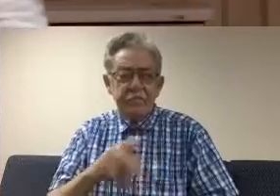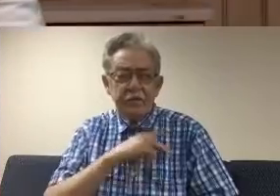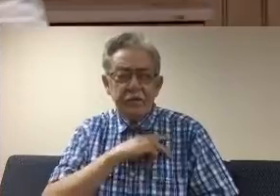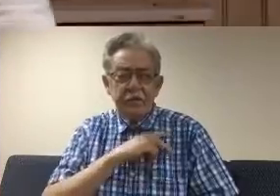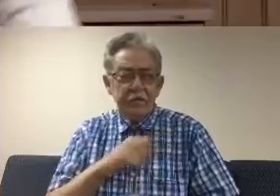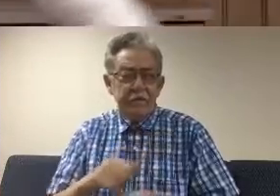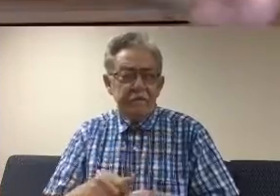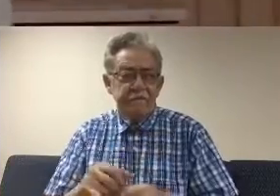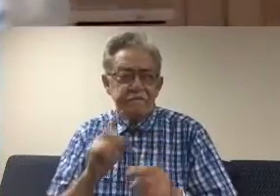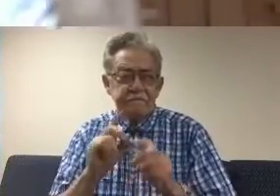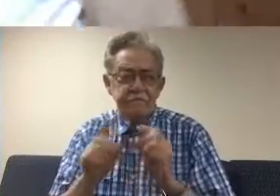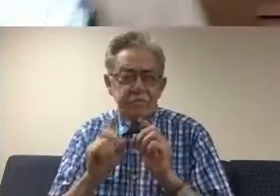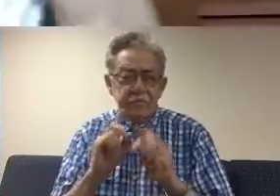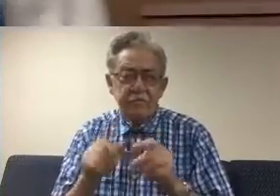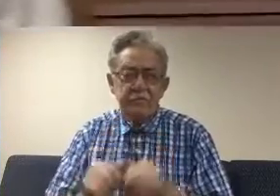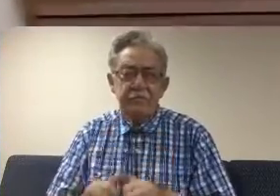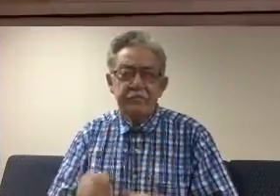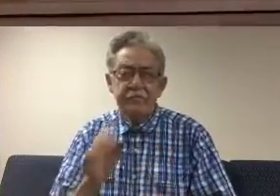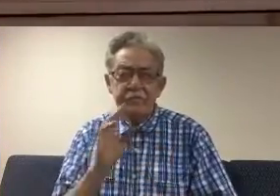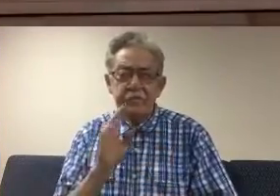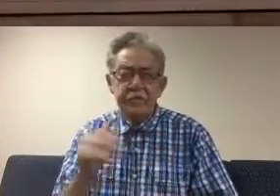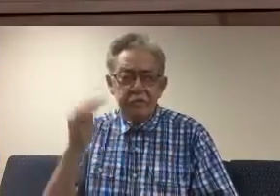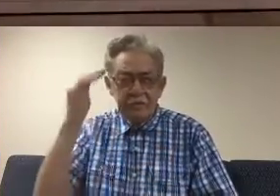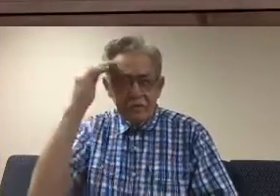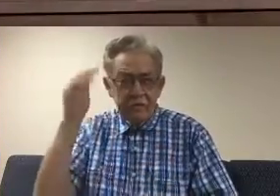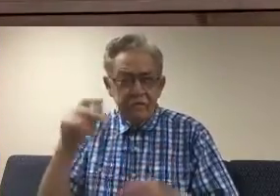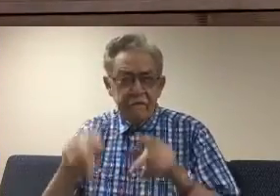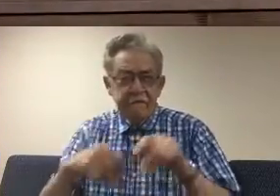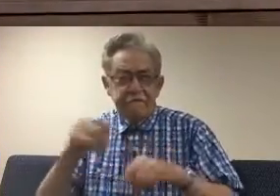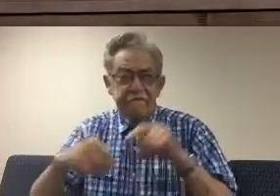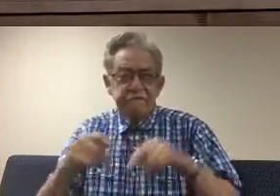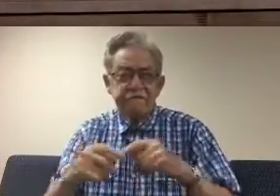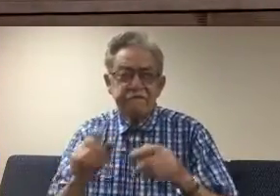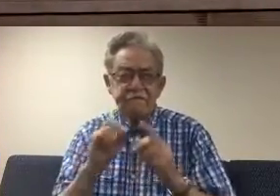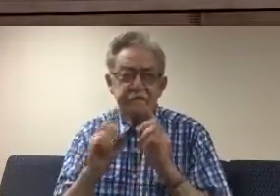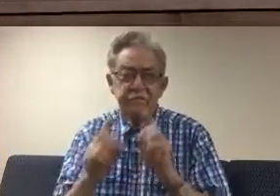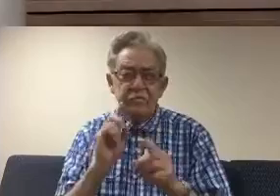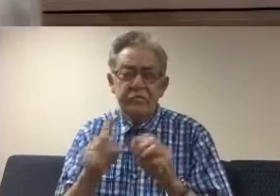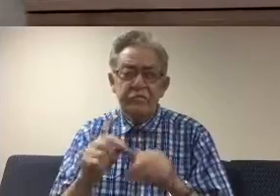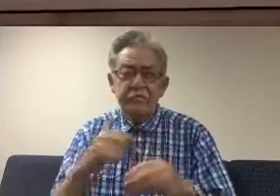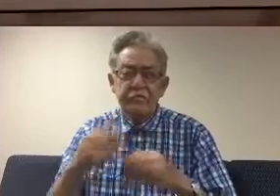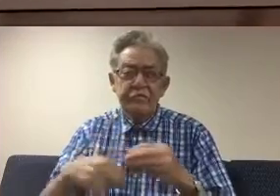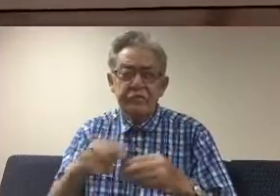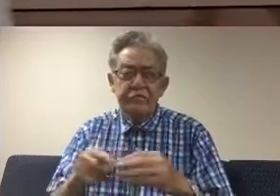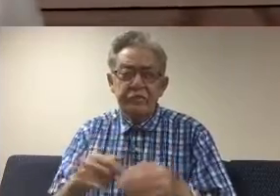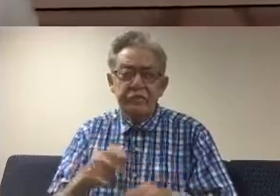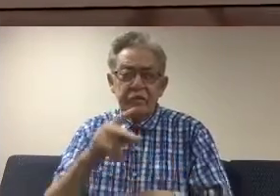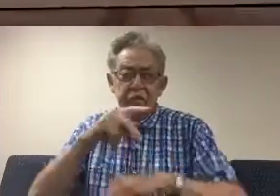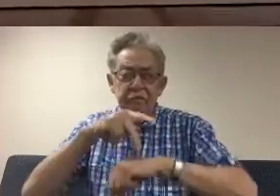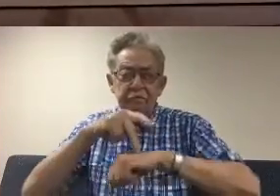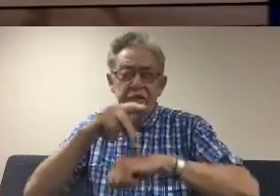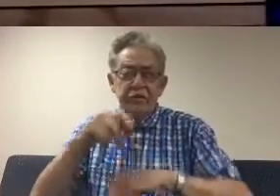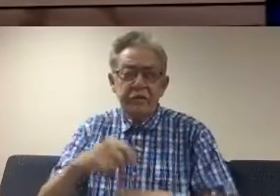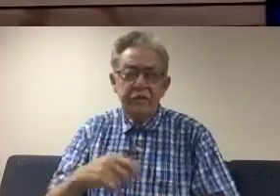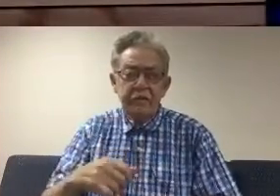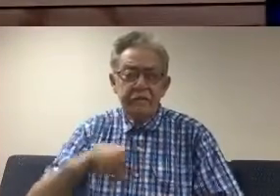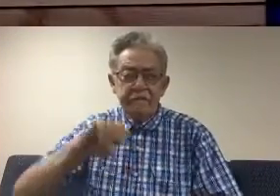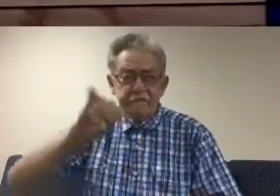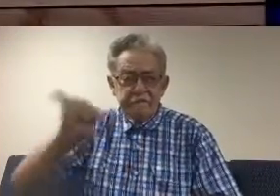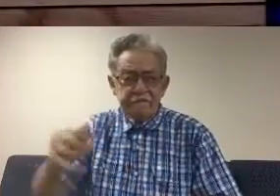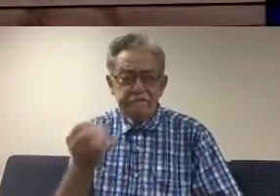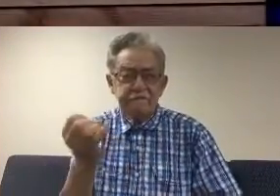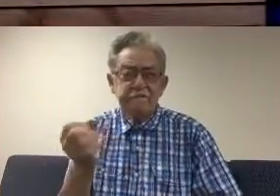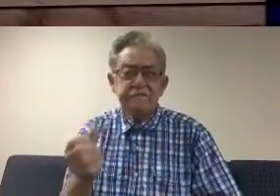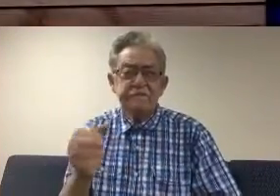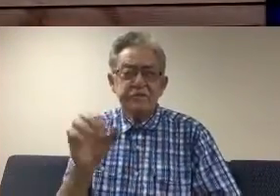to Luke that we're going to even know what these people talk about in the when Peter and John are taken out of the room and